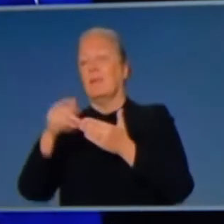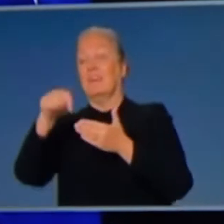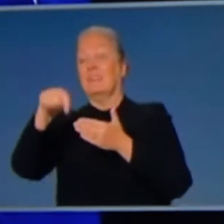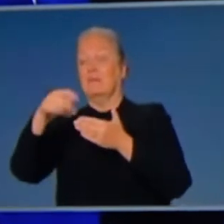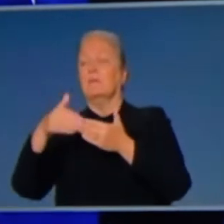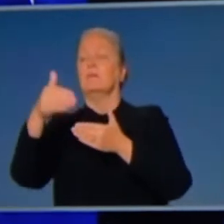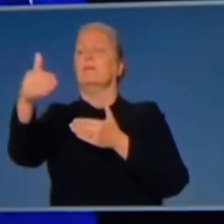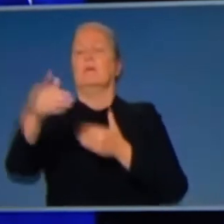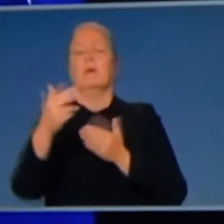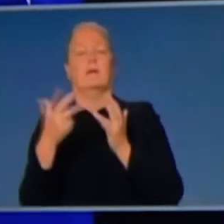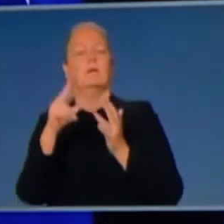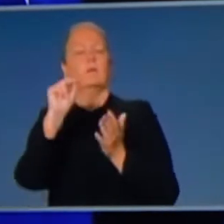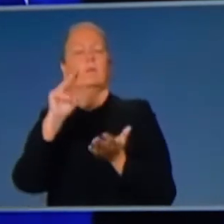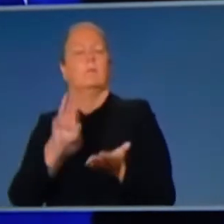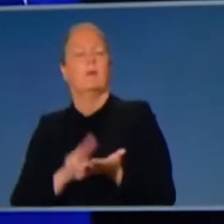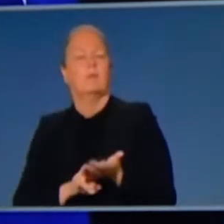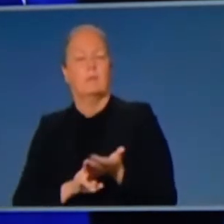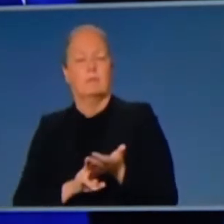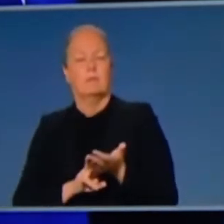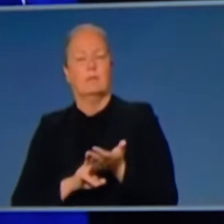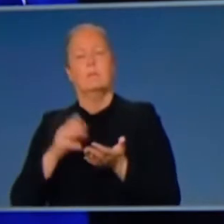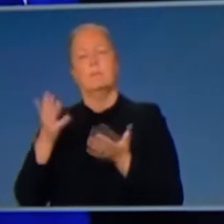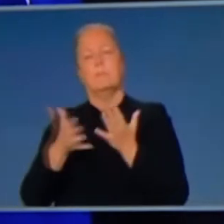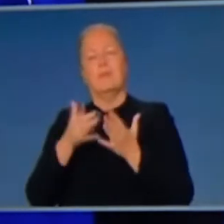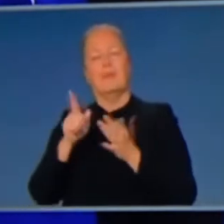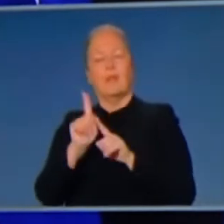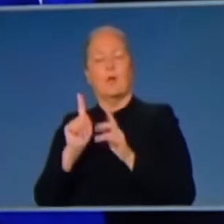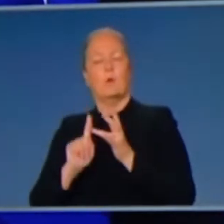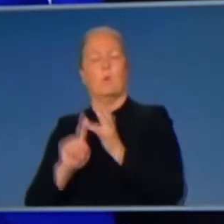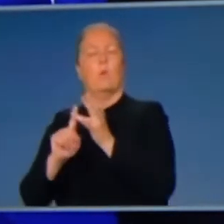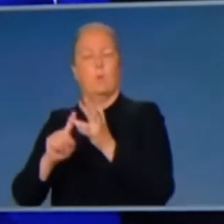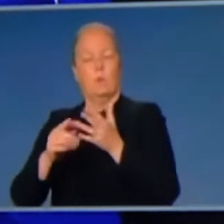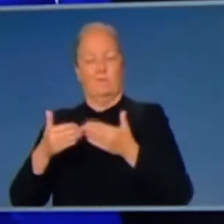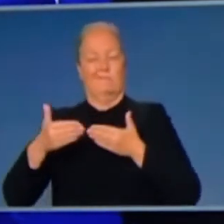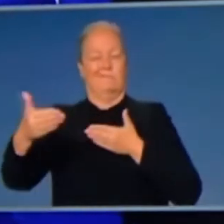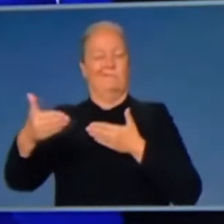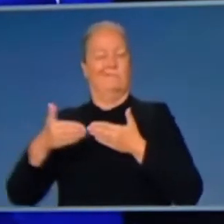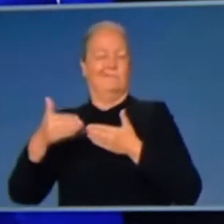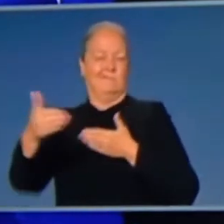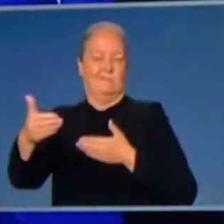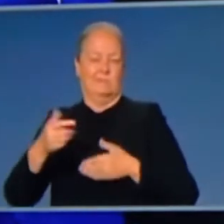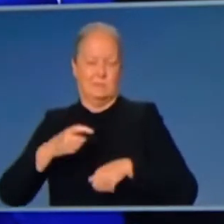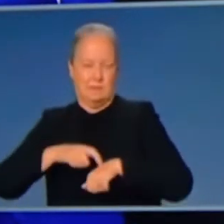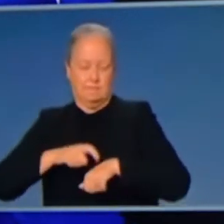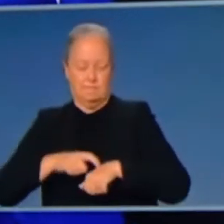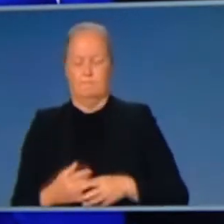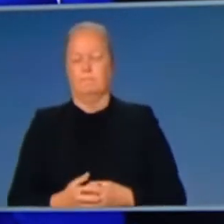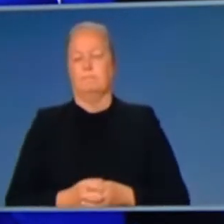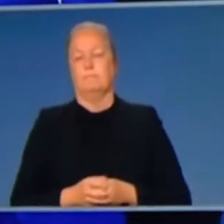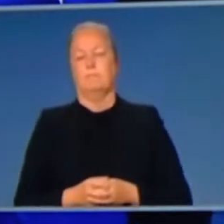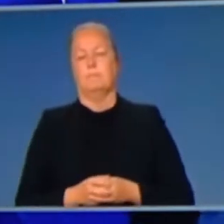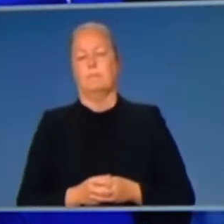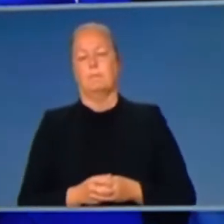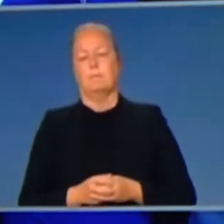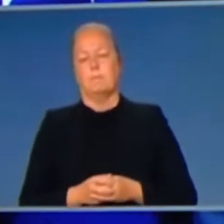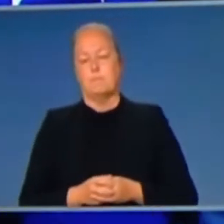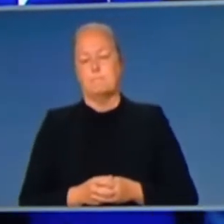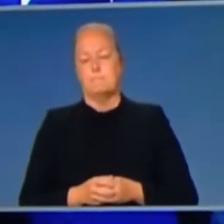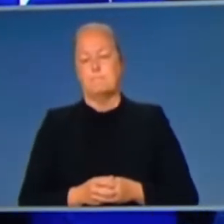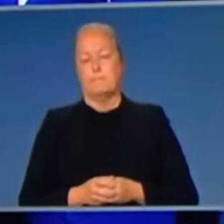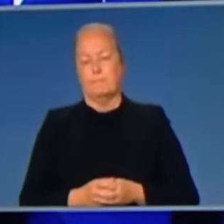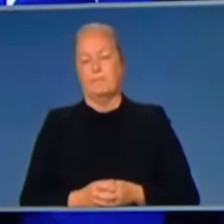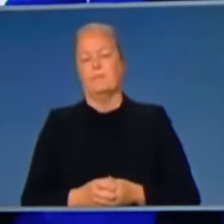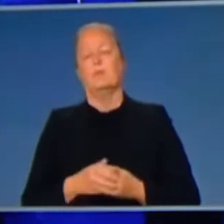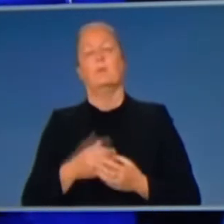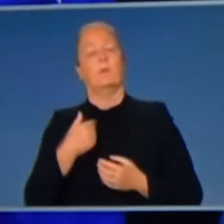period in order to cover up on the deferrals of the rental payments. The arrangements will be overseen